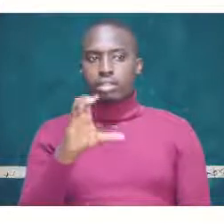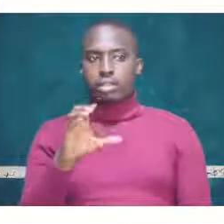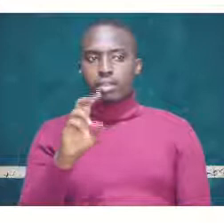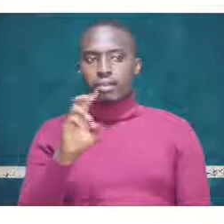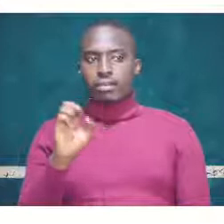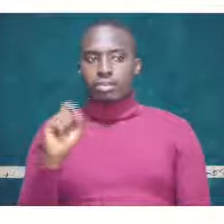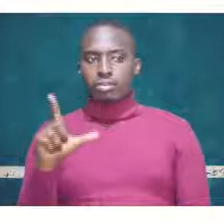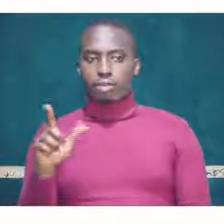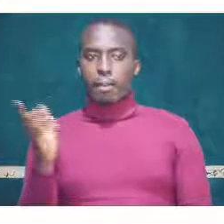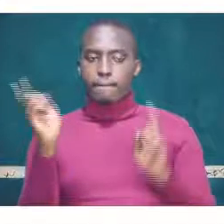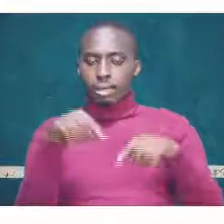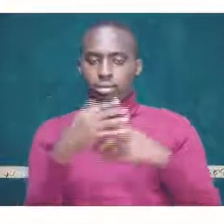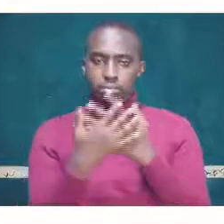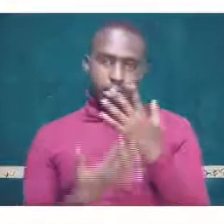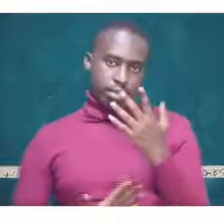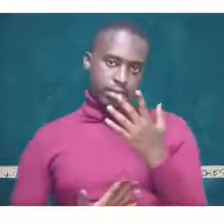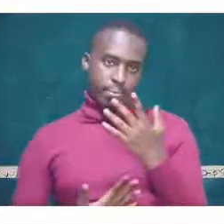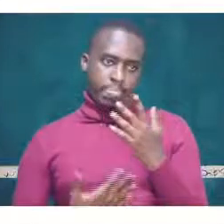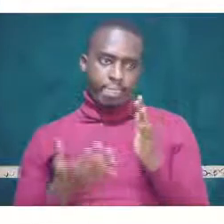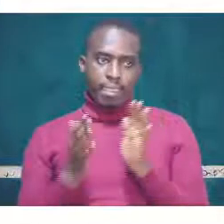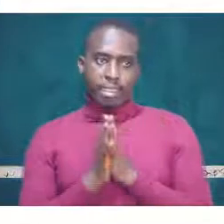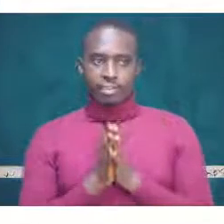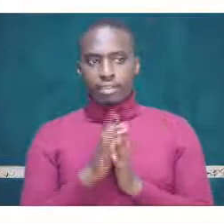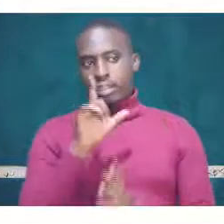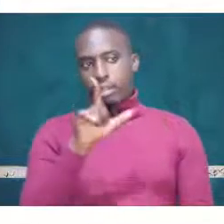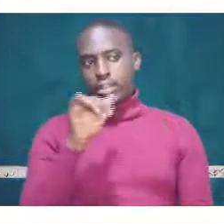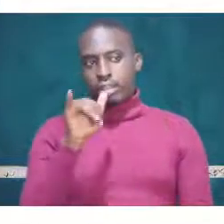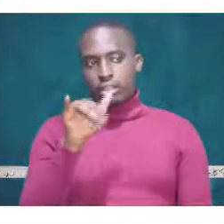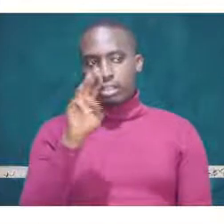the blood system. What are lymphatic vessels?